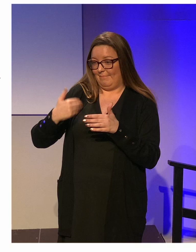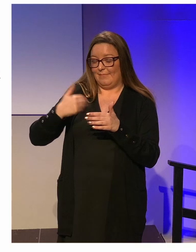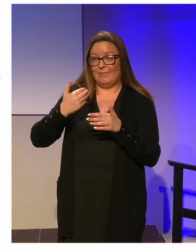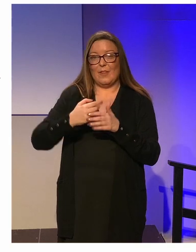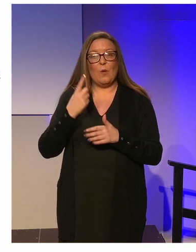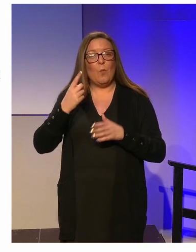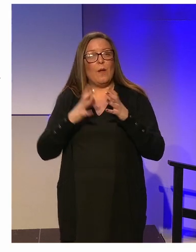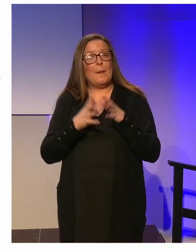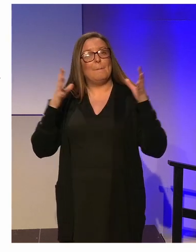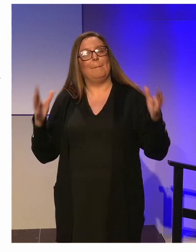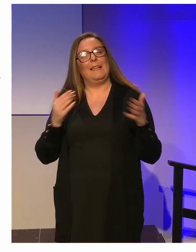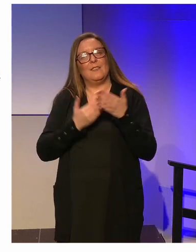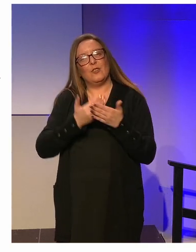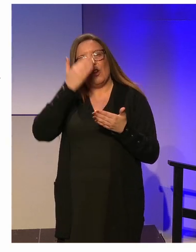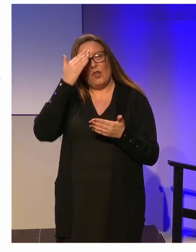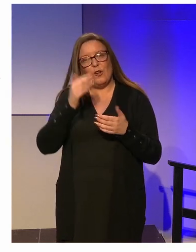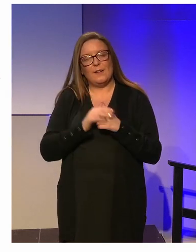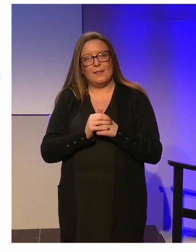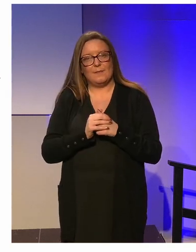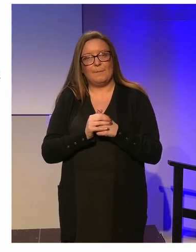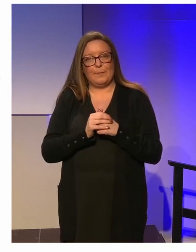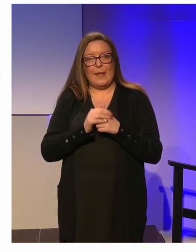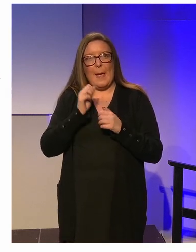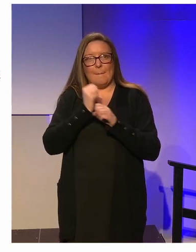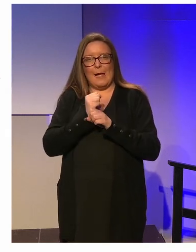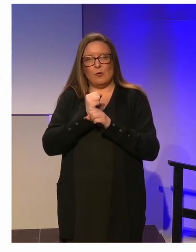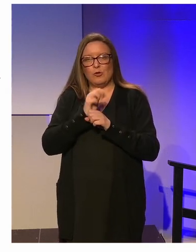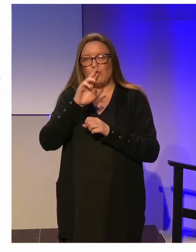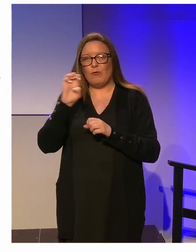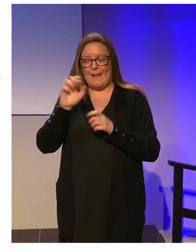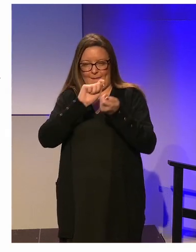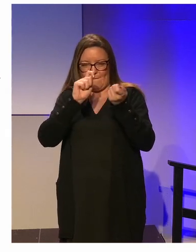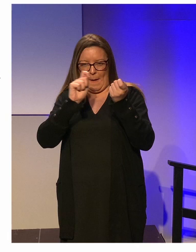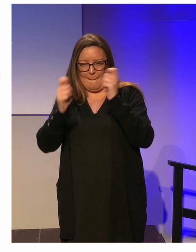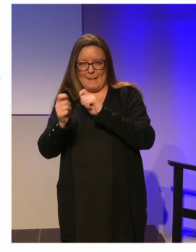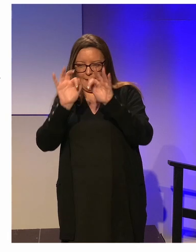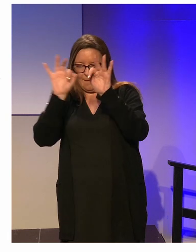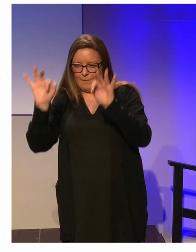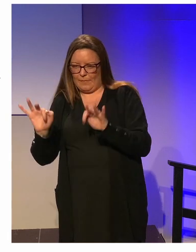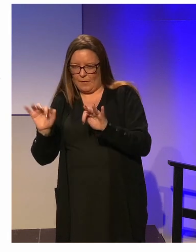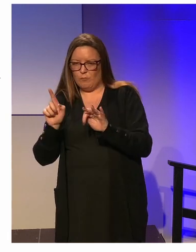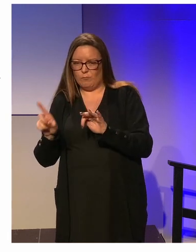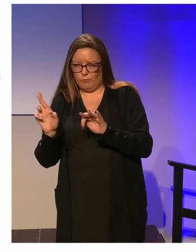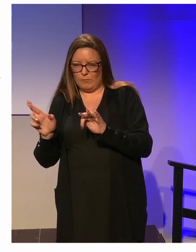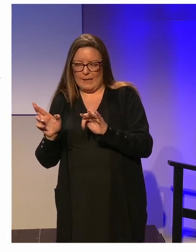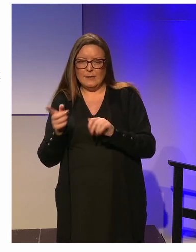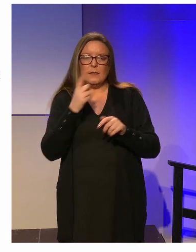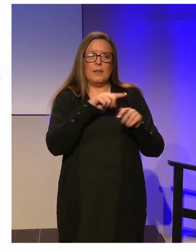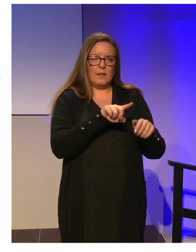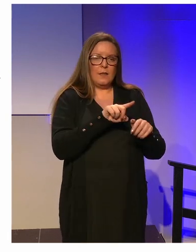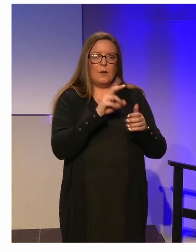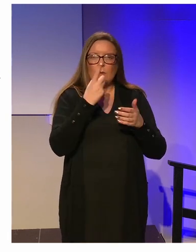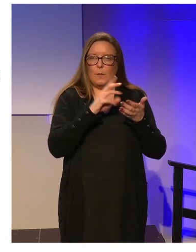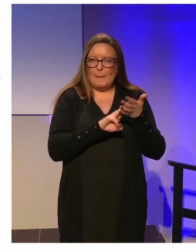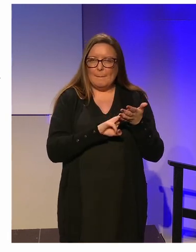one of our biggest learning has been, it's around a reframing. It's around taking a moment to put on a